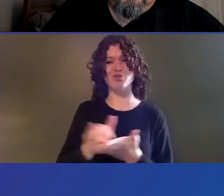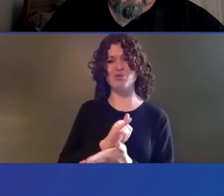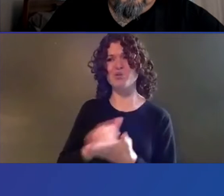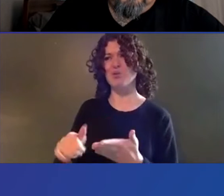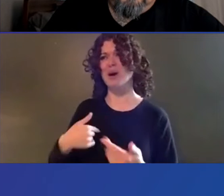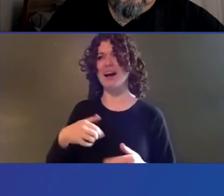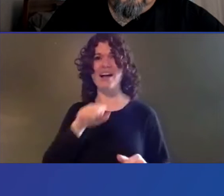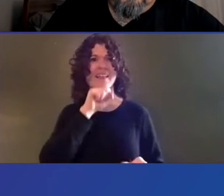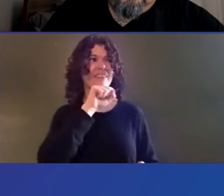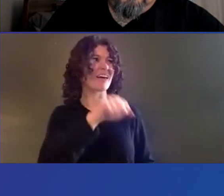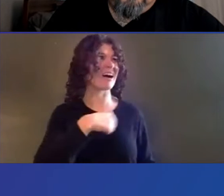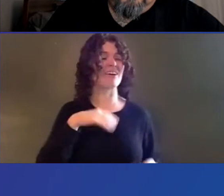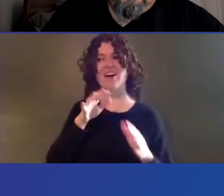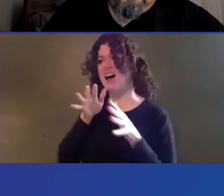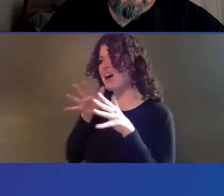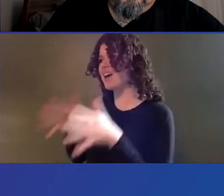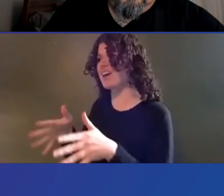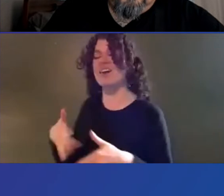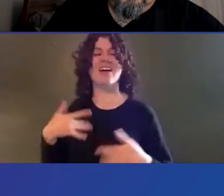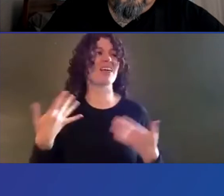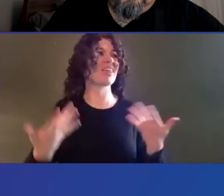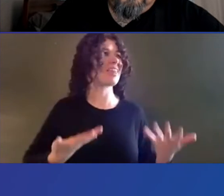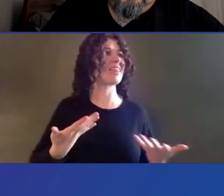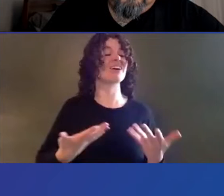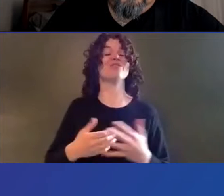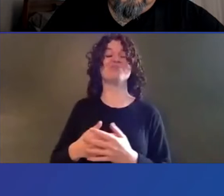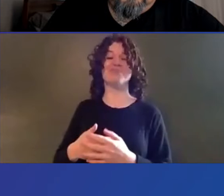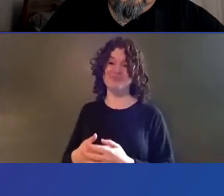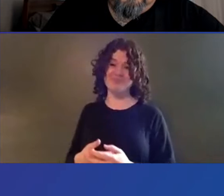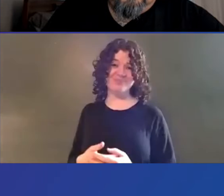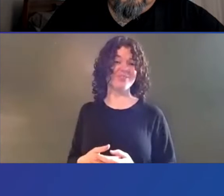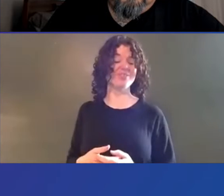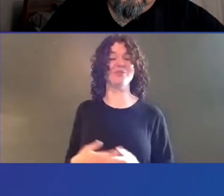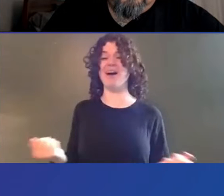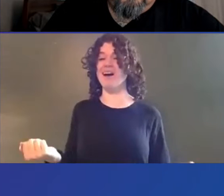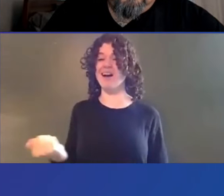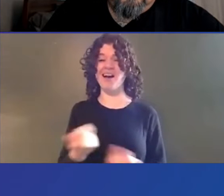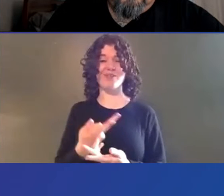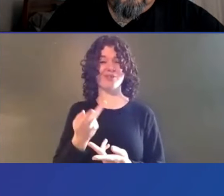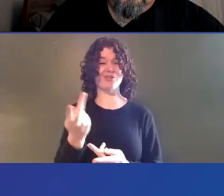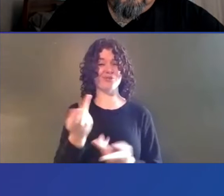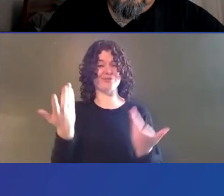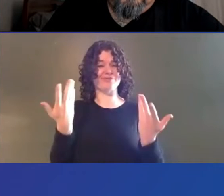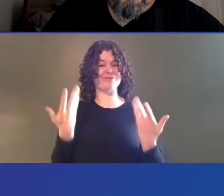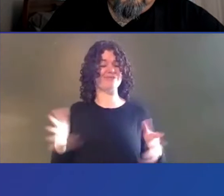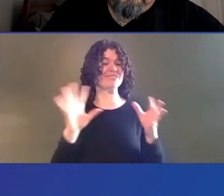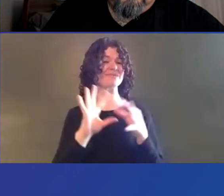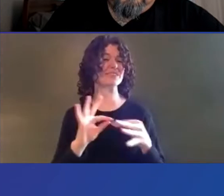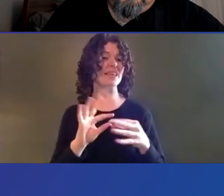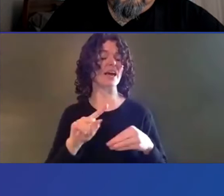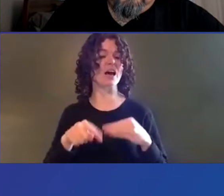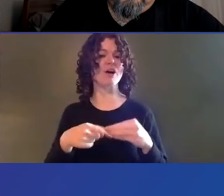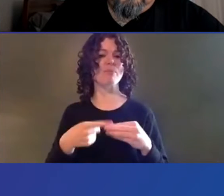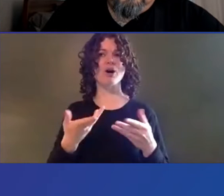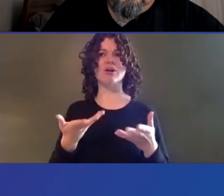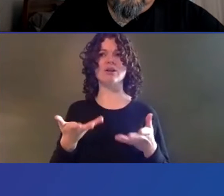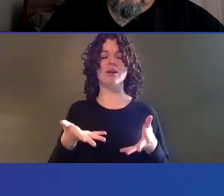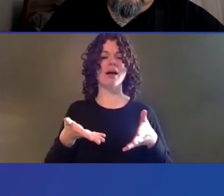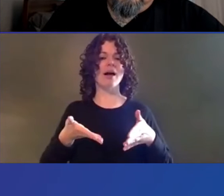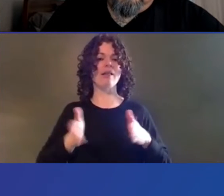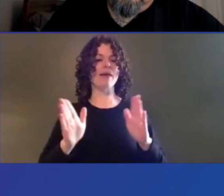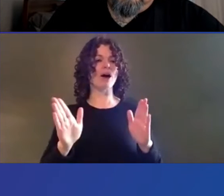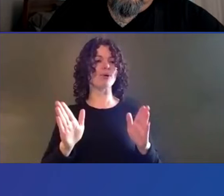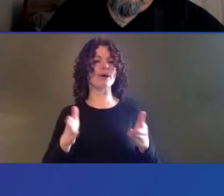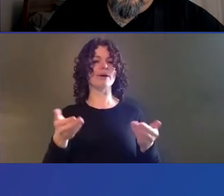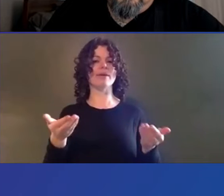the things you're both saying about like letting things be what they are,